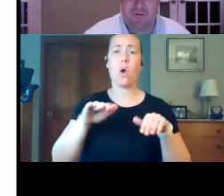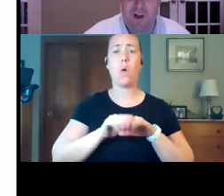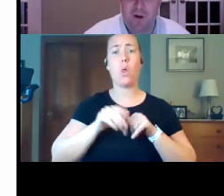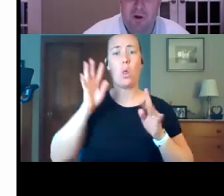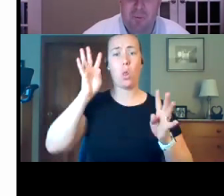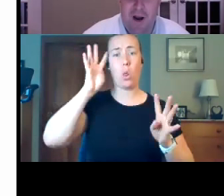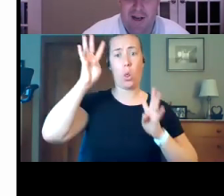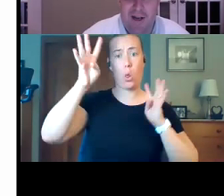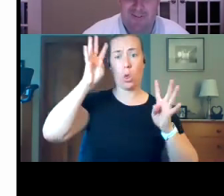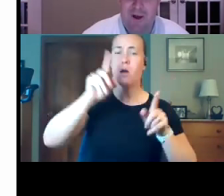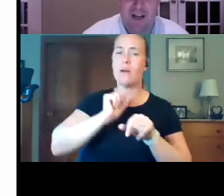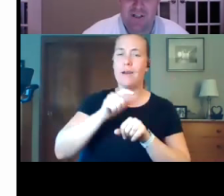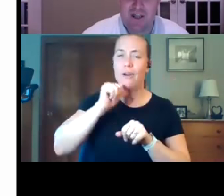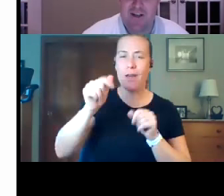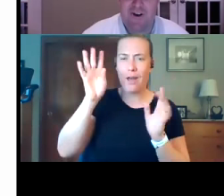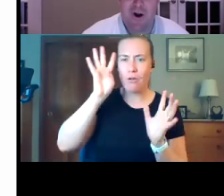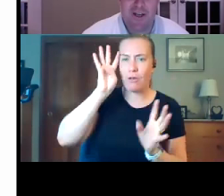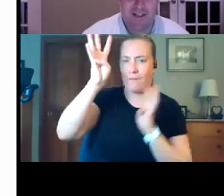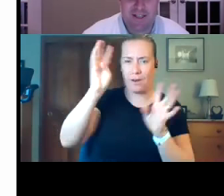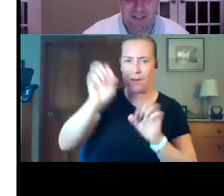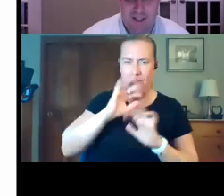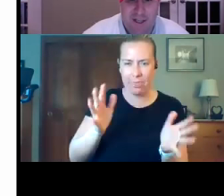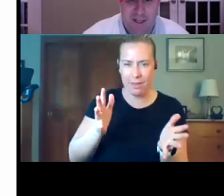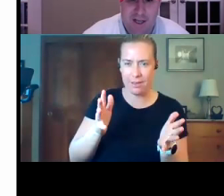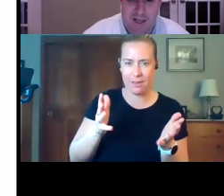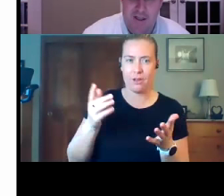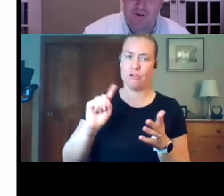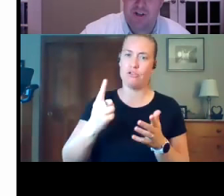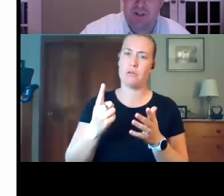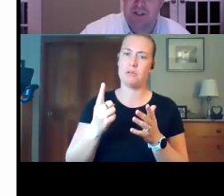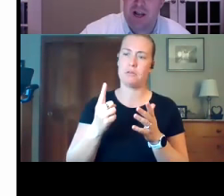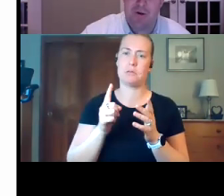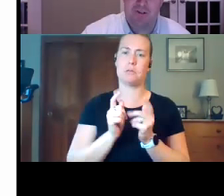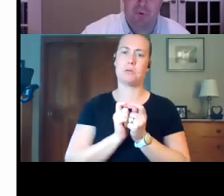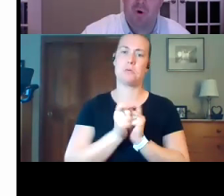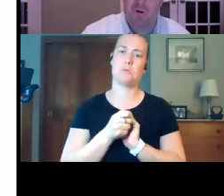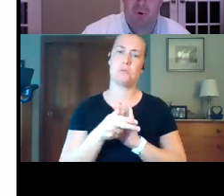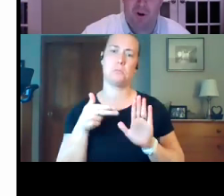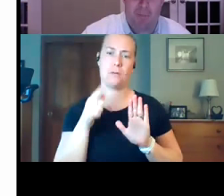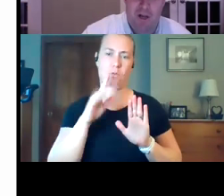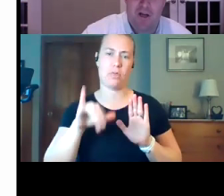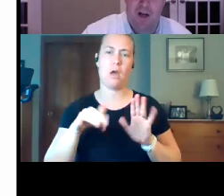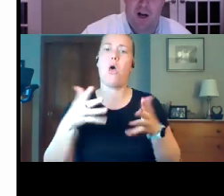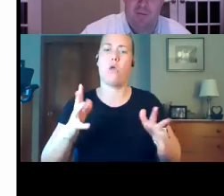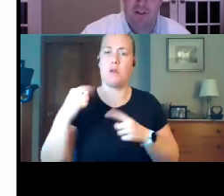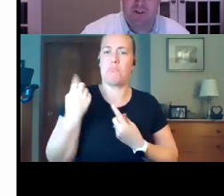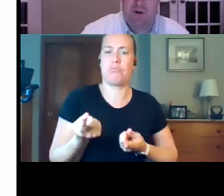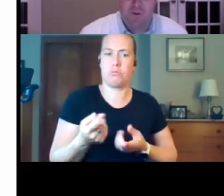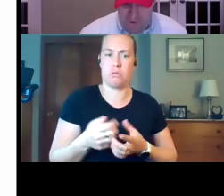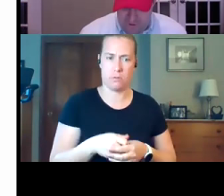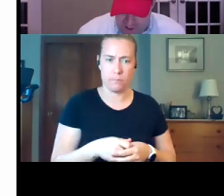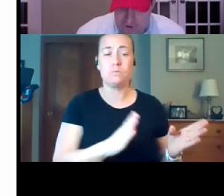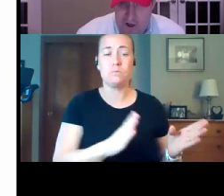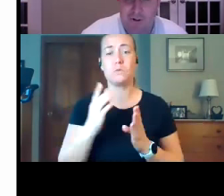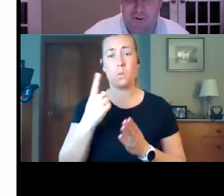sort of rebranding and repackaging things that already exist. There's also this challenge of poor reporting. And so this